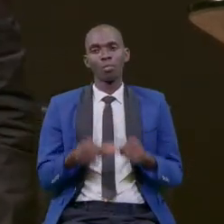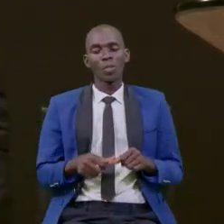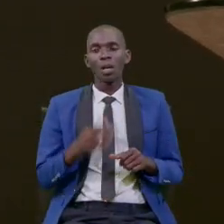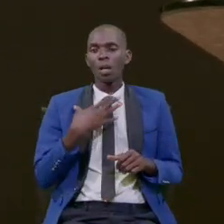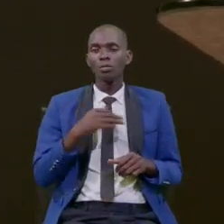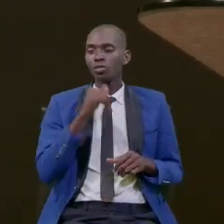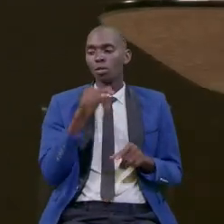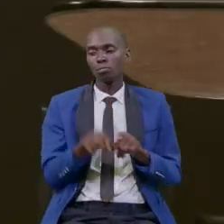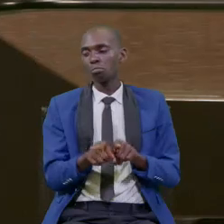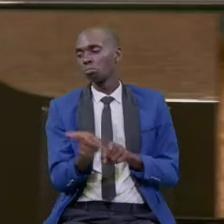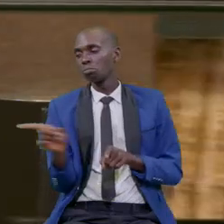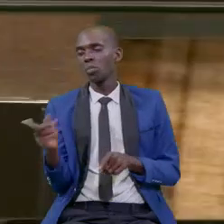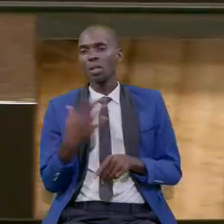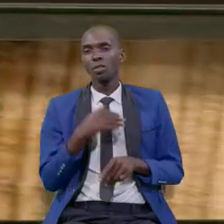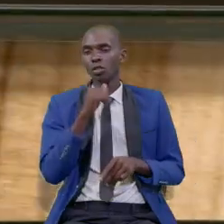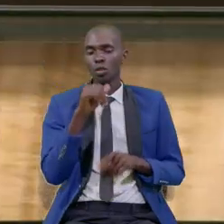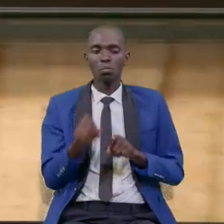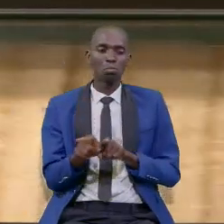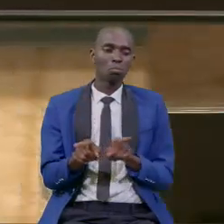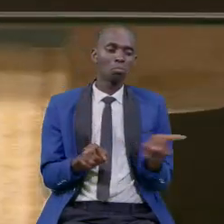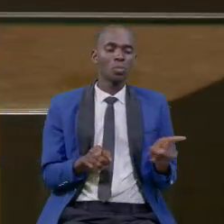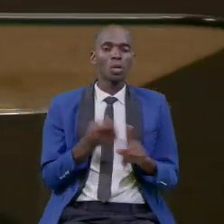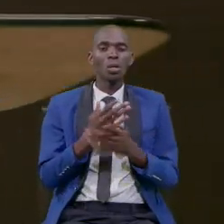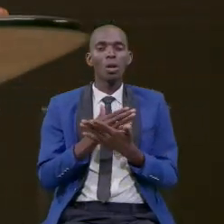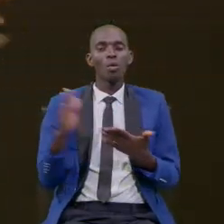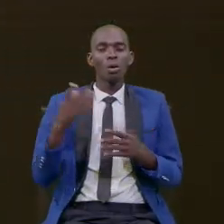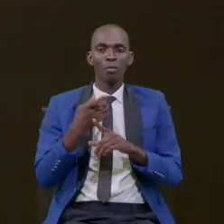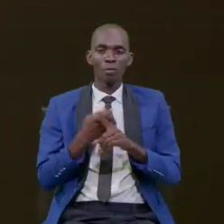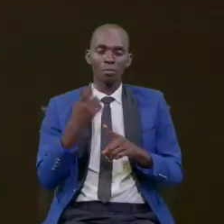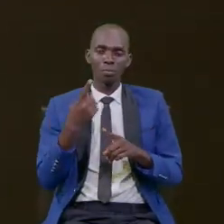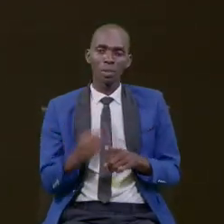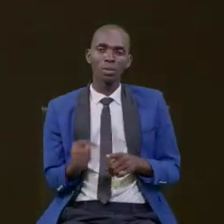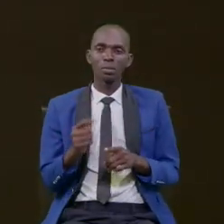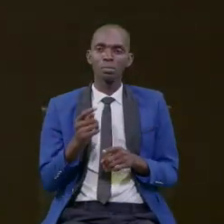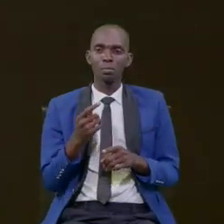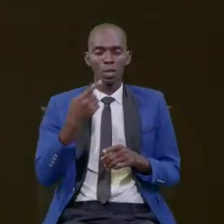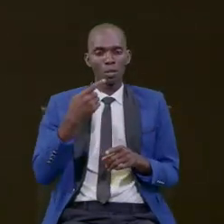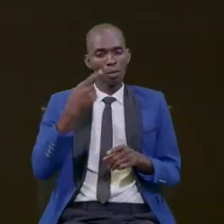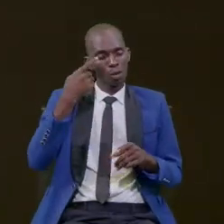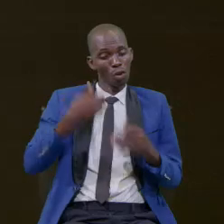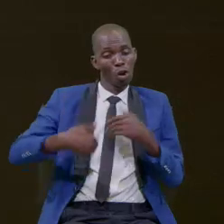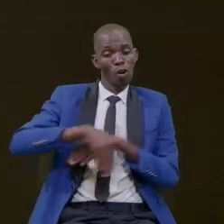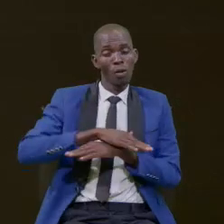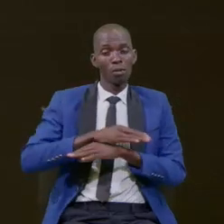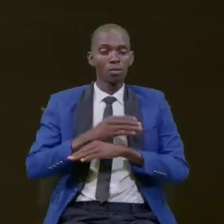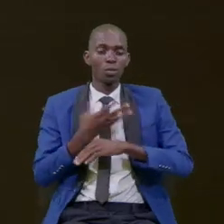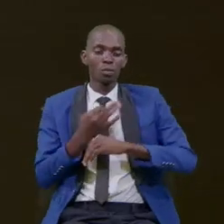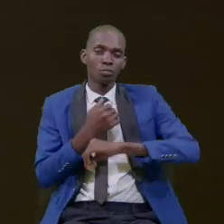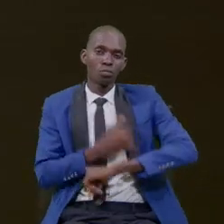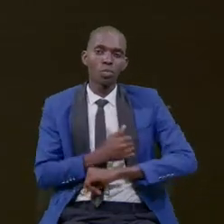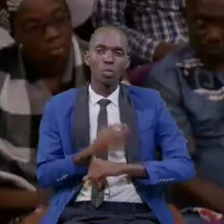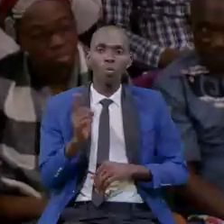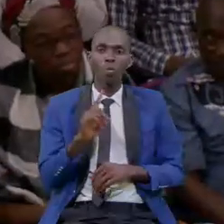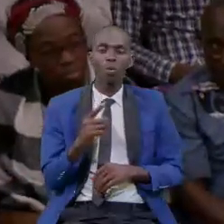stray away and not go away from the cover, from the wings, under the wings